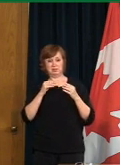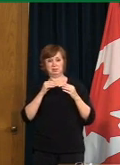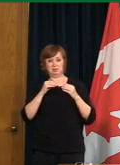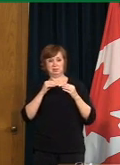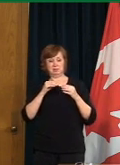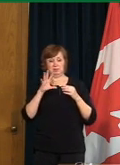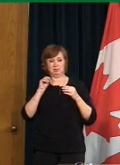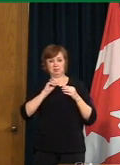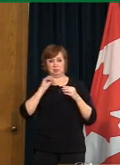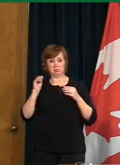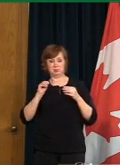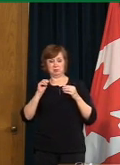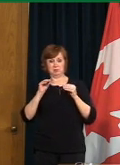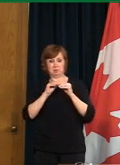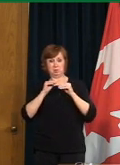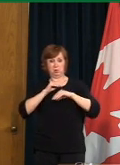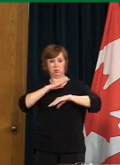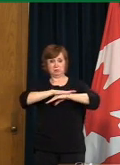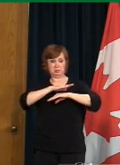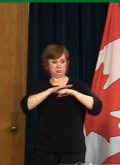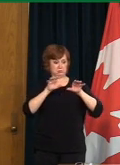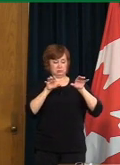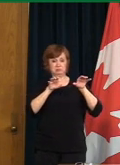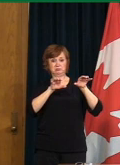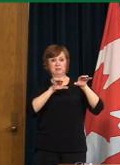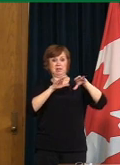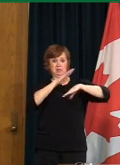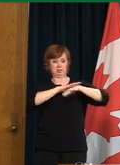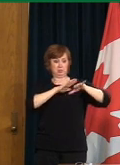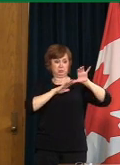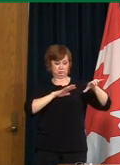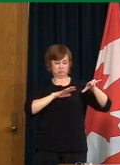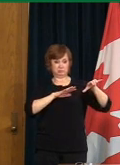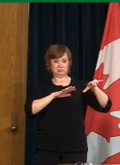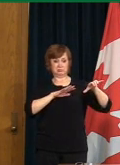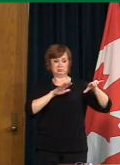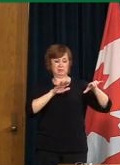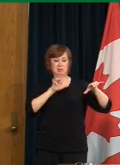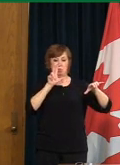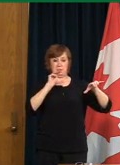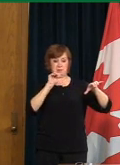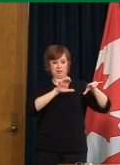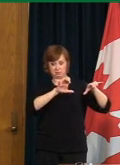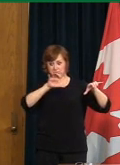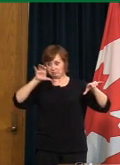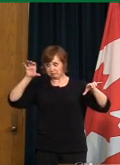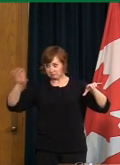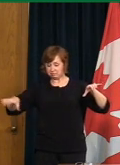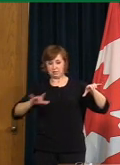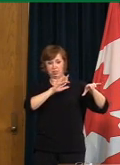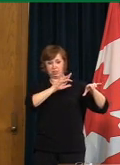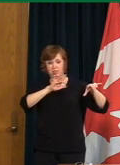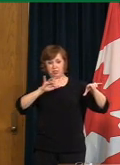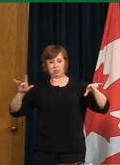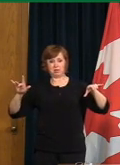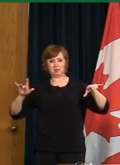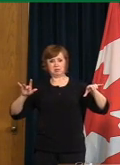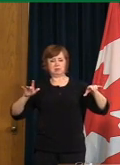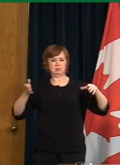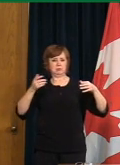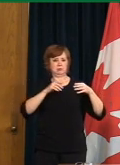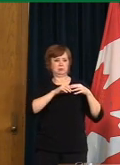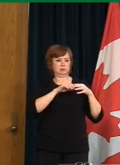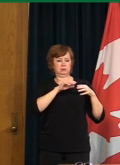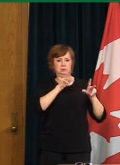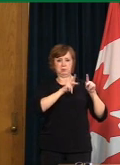by 50%, is going to reduce the capacity of those facilities, and then further reducing the number of people at each table from 6 to 4,